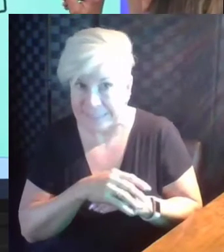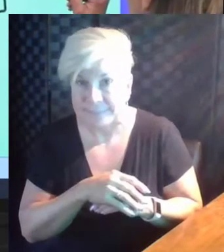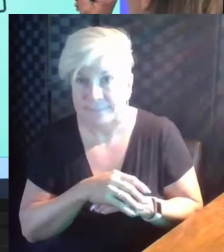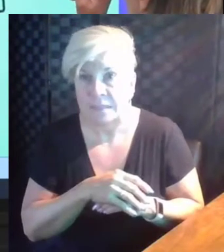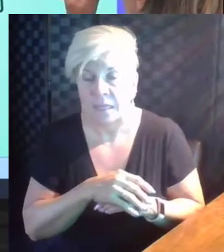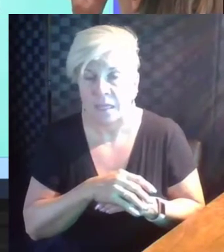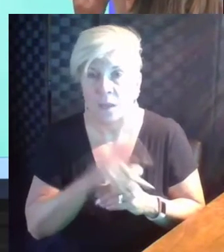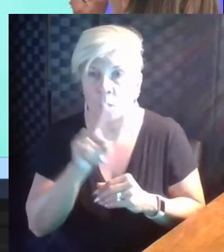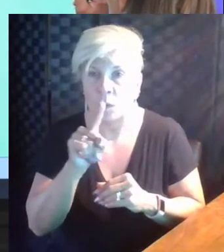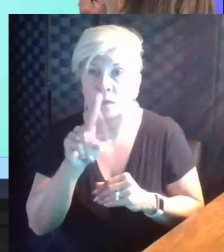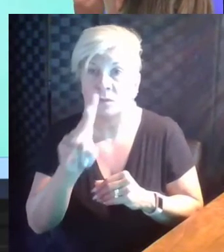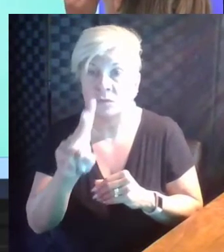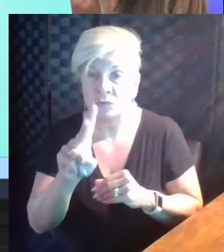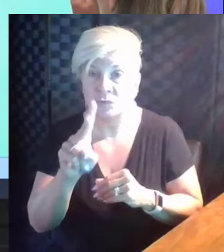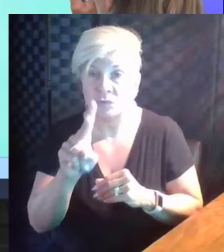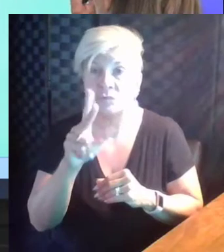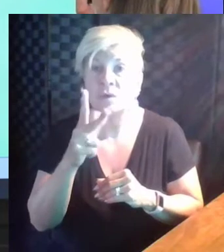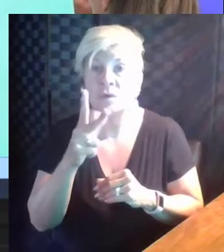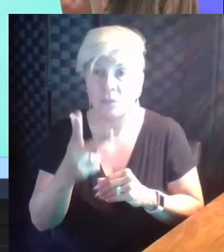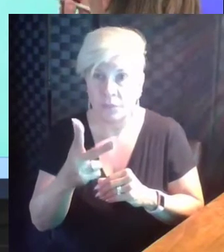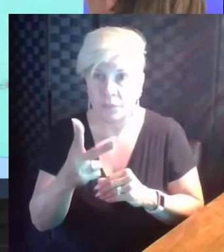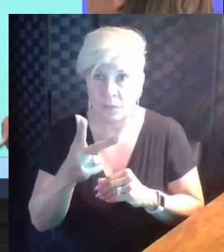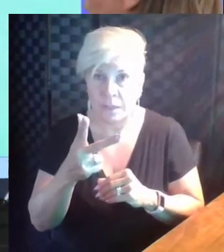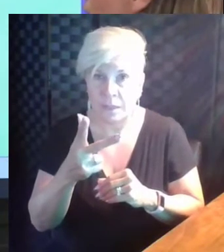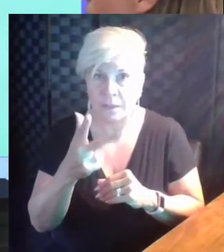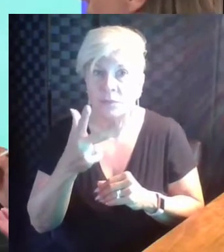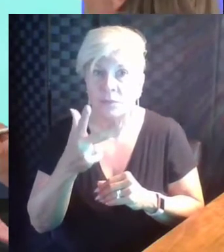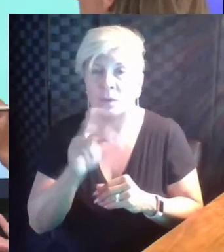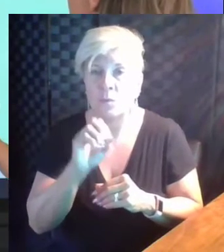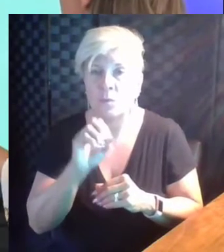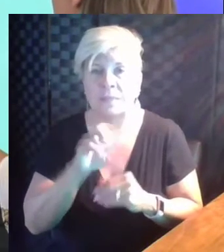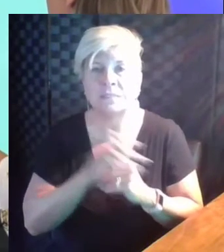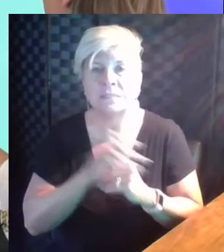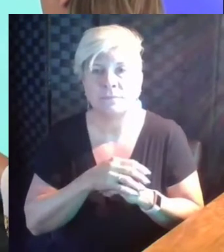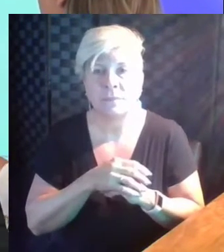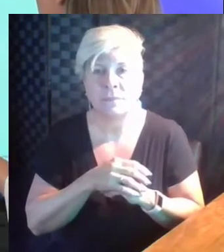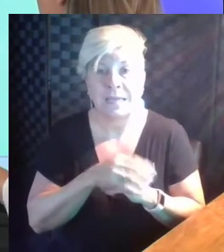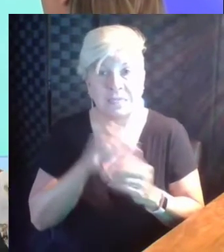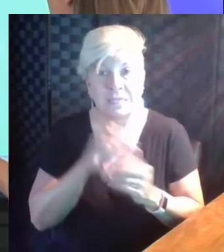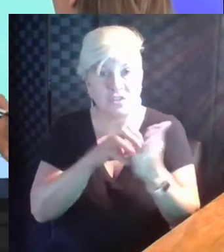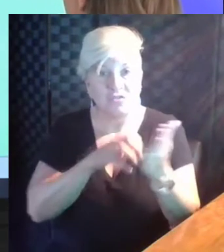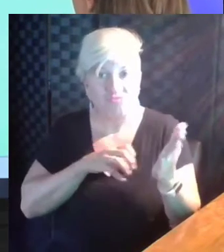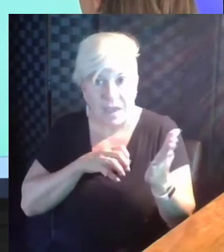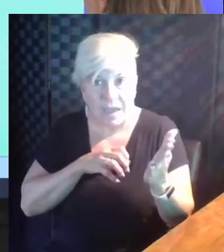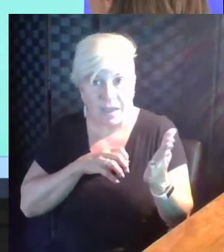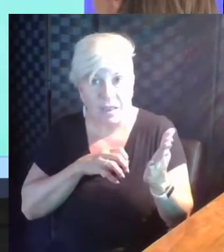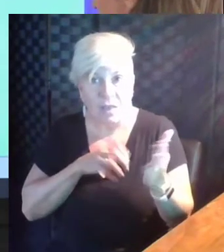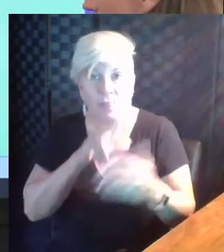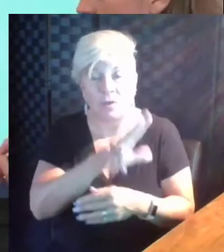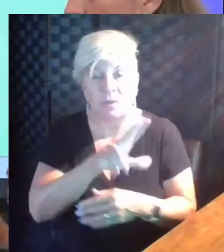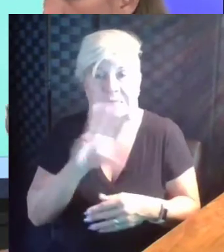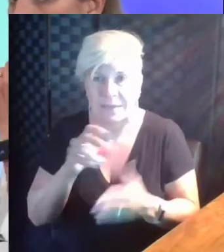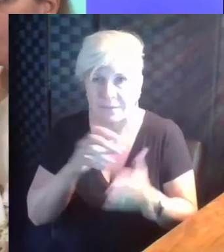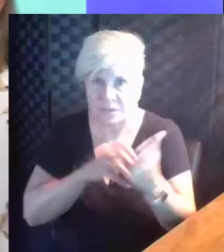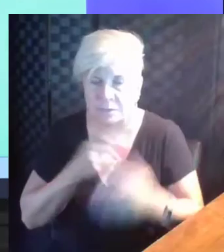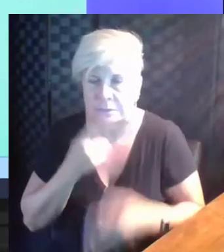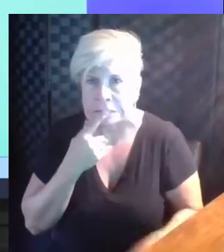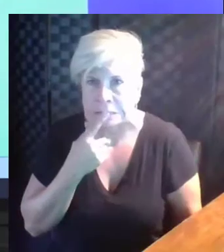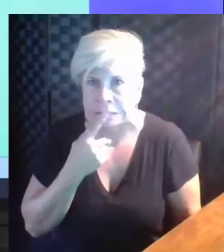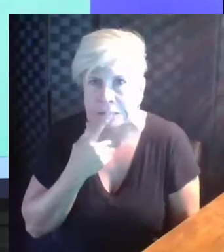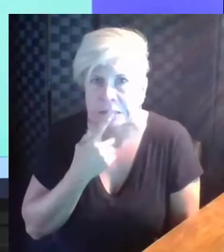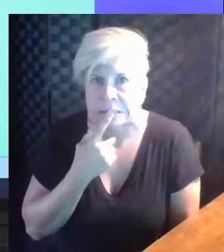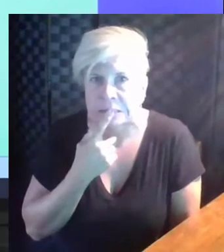50. And then 1, 2, 3. Okay, and I need to take away 37.